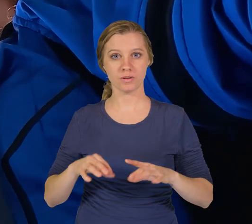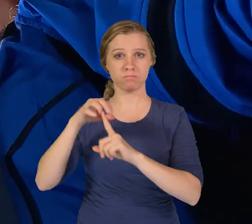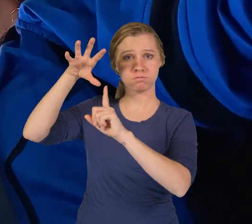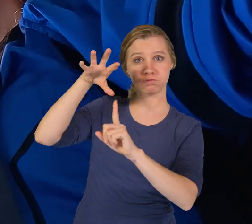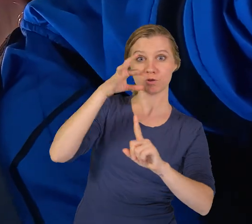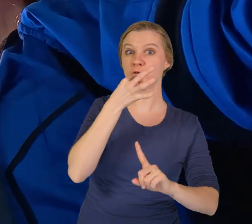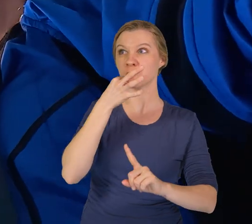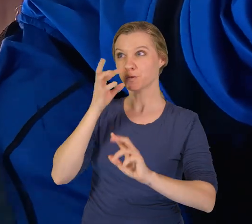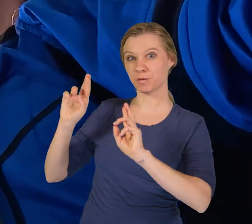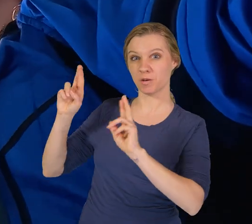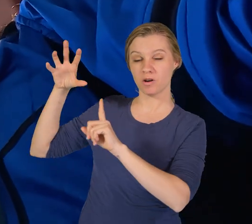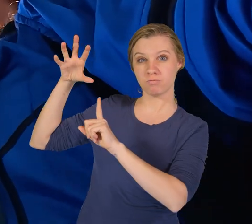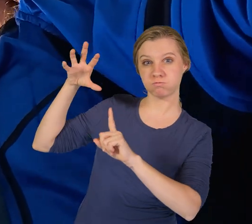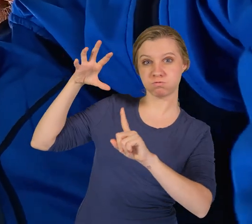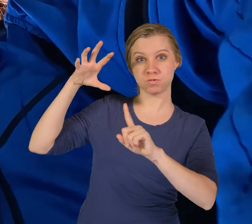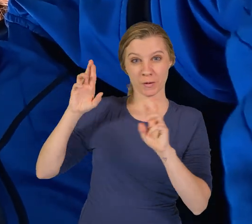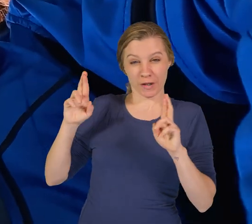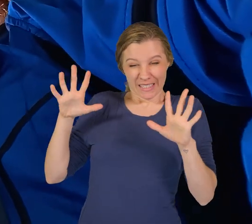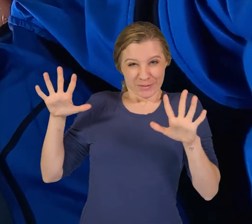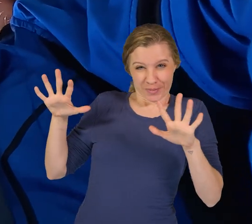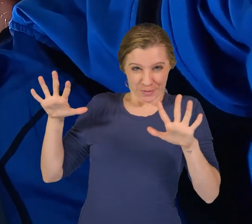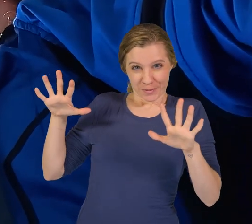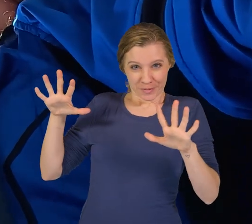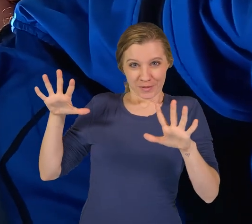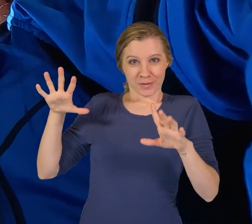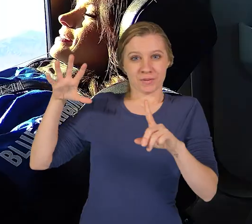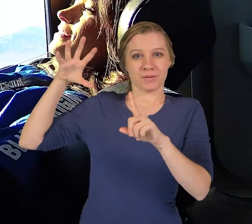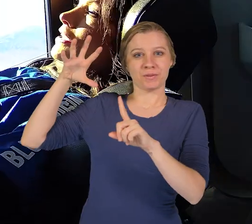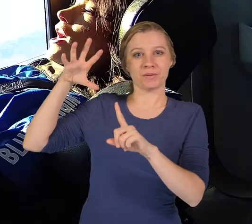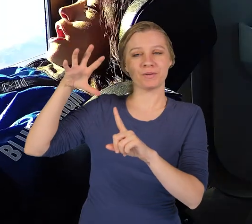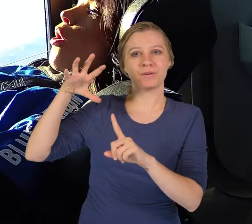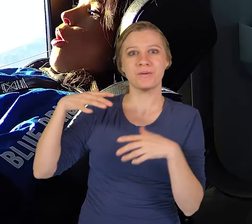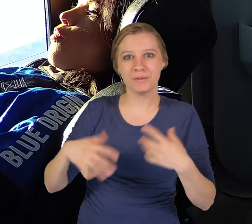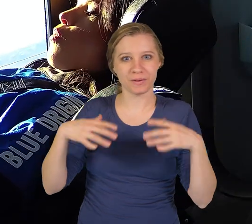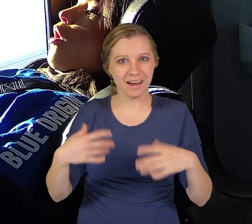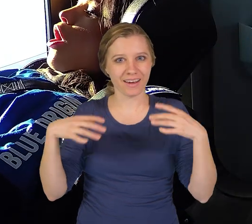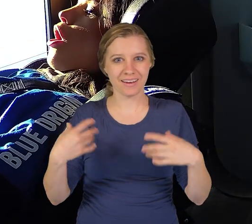Stand by drogues. Here come the drogues. Here we go.